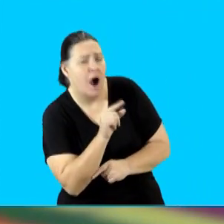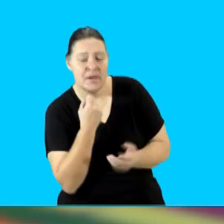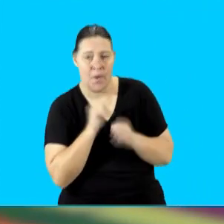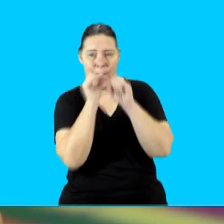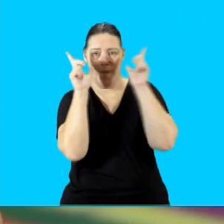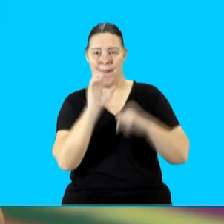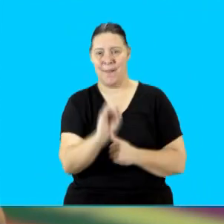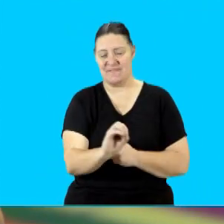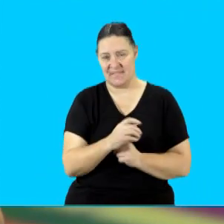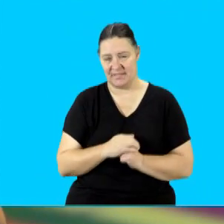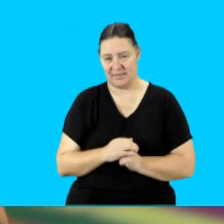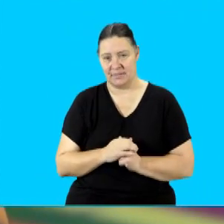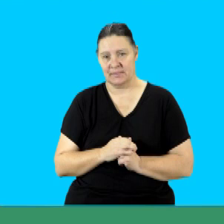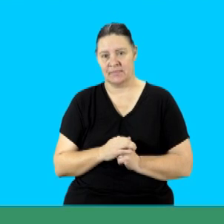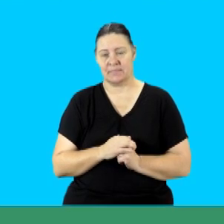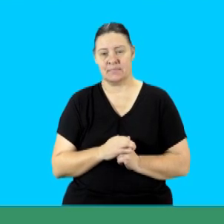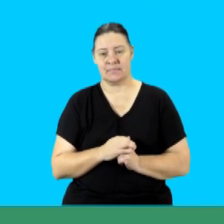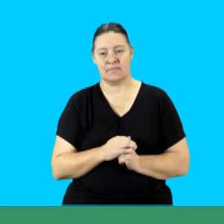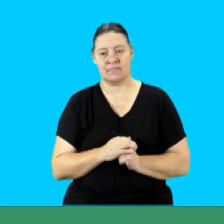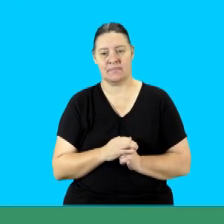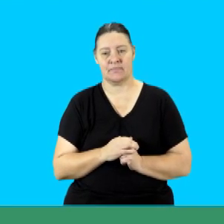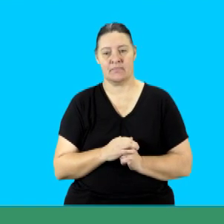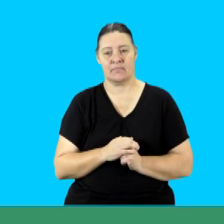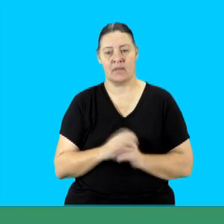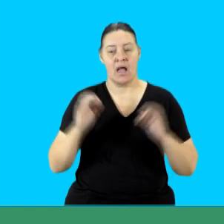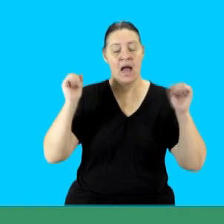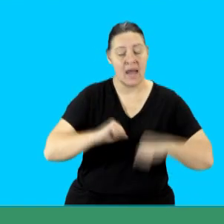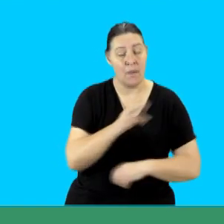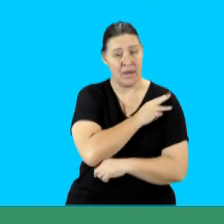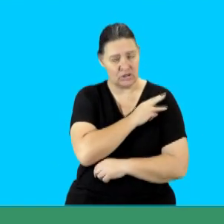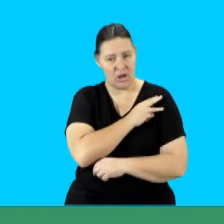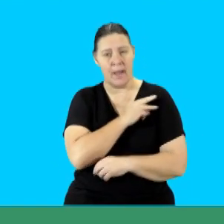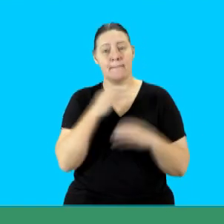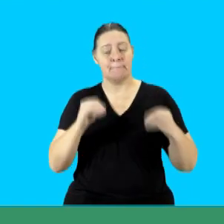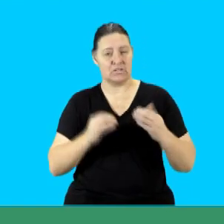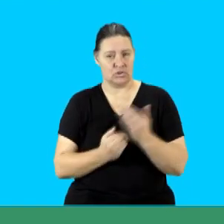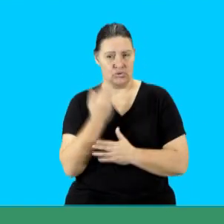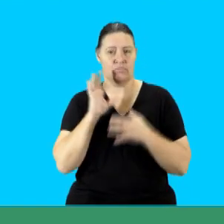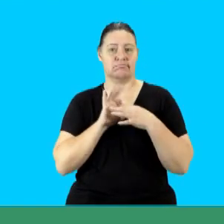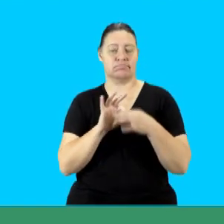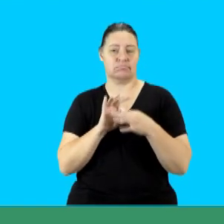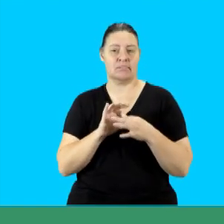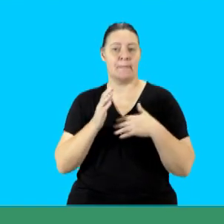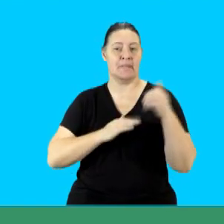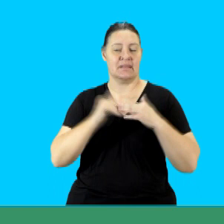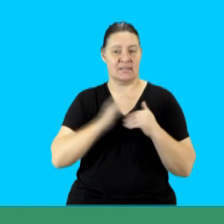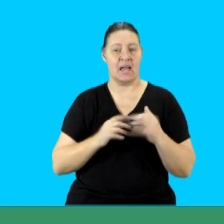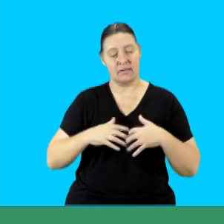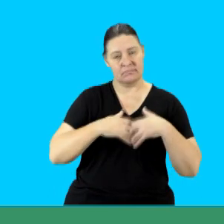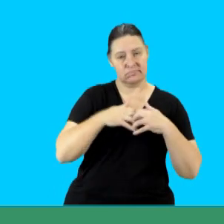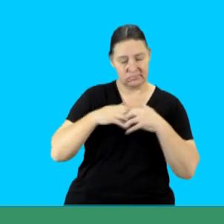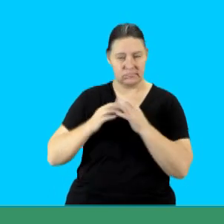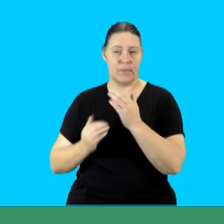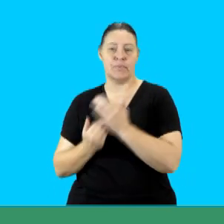be aware of the business. Allows managers to build new business relationship and generate